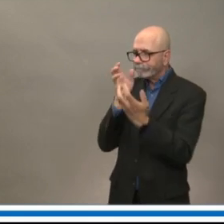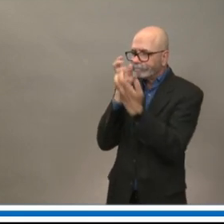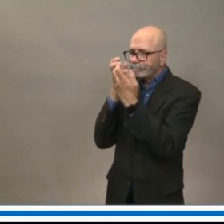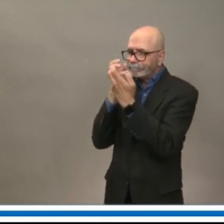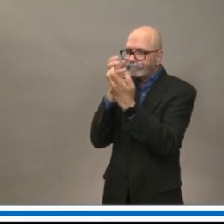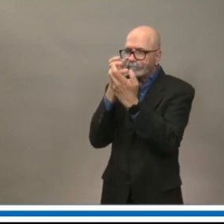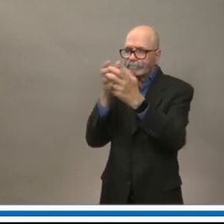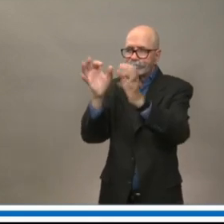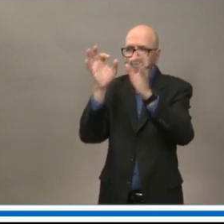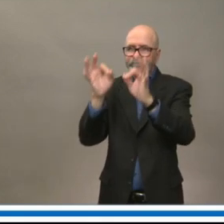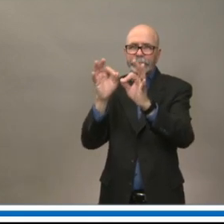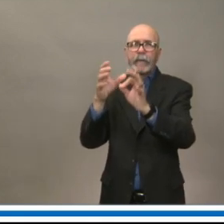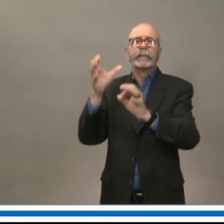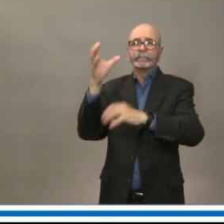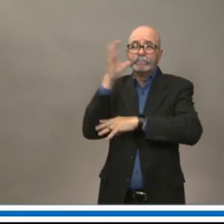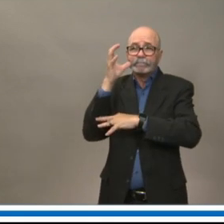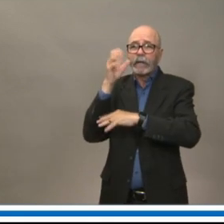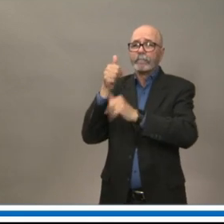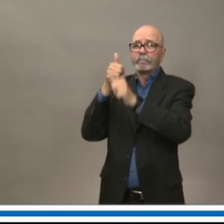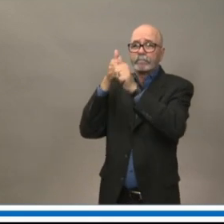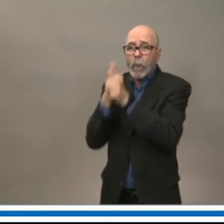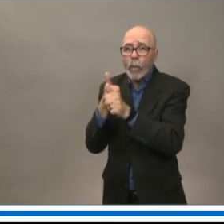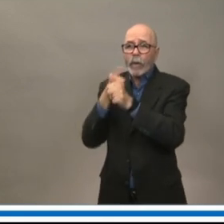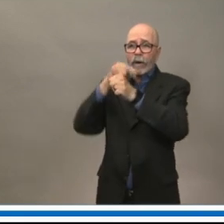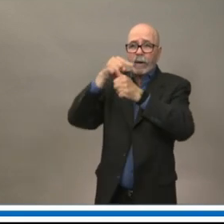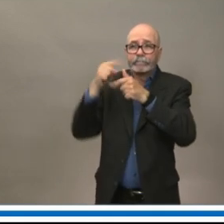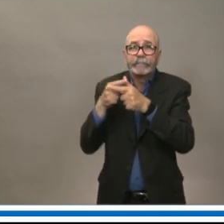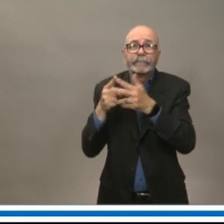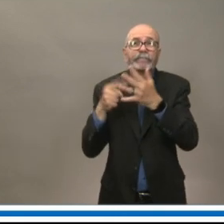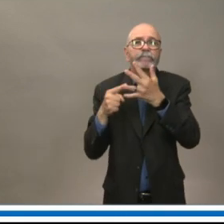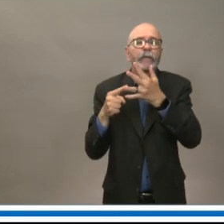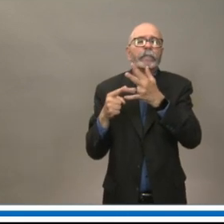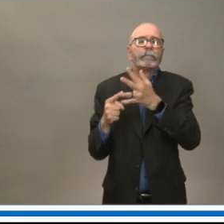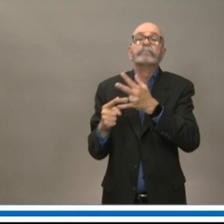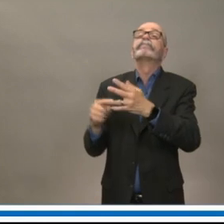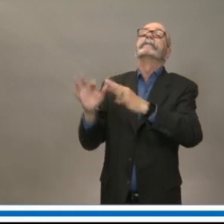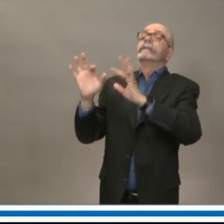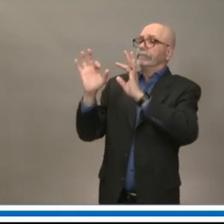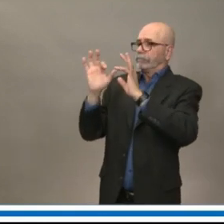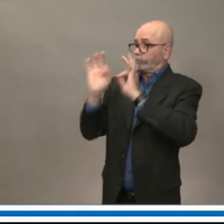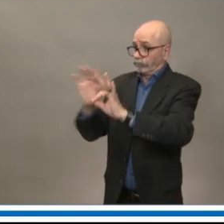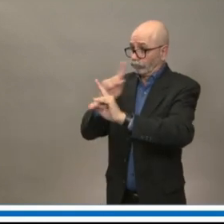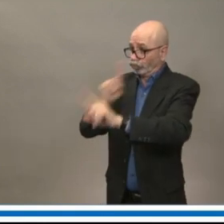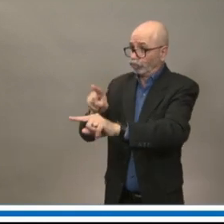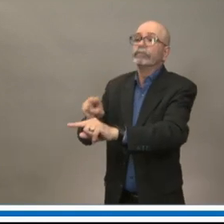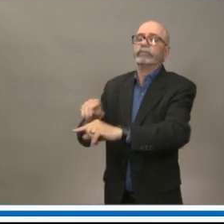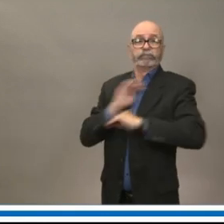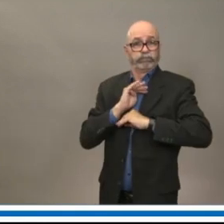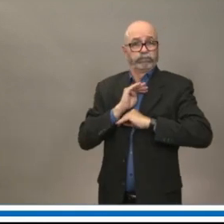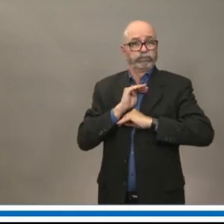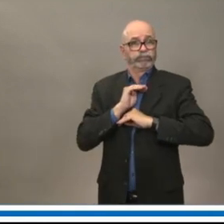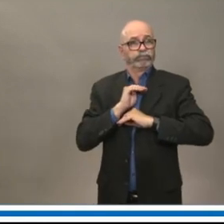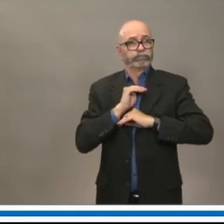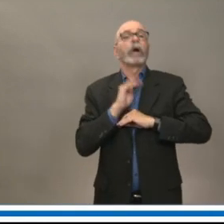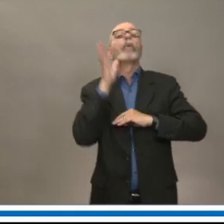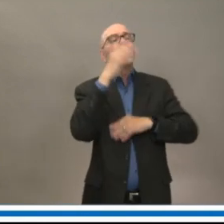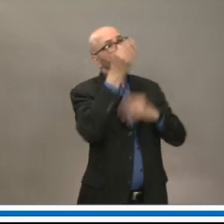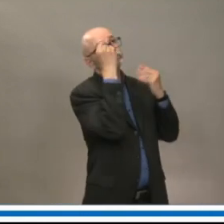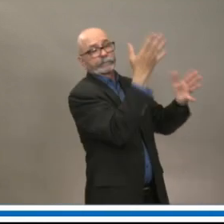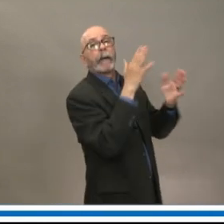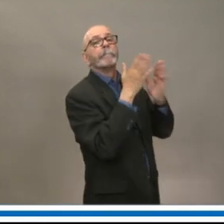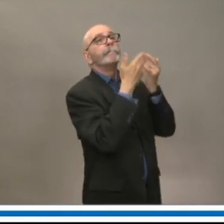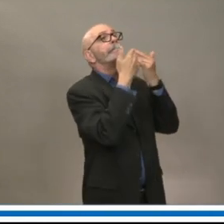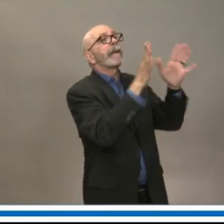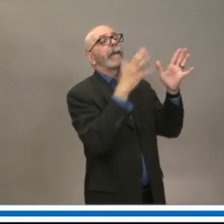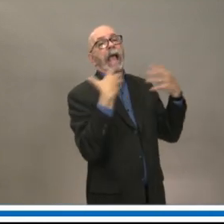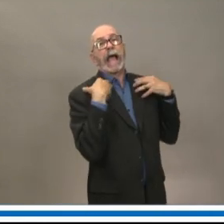what they're asked to, what they're asked and told to, from the public health directives and the public health advice of staying home as